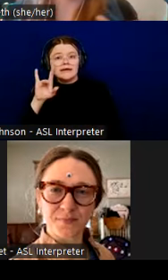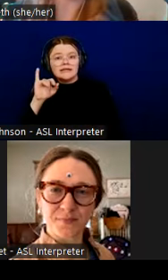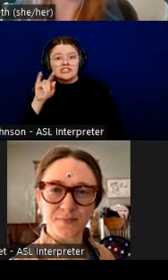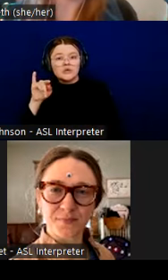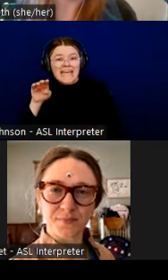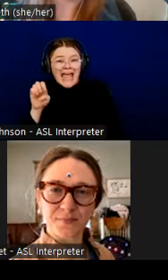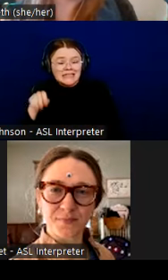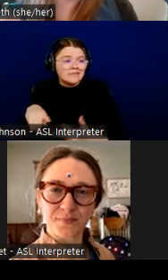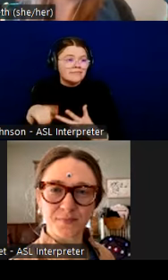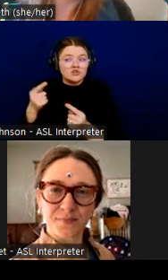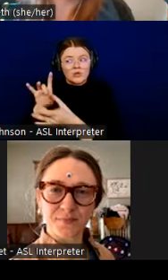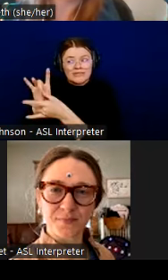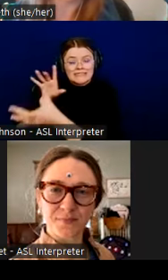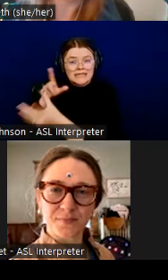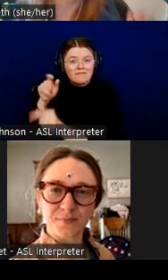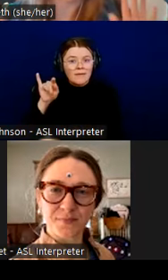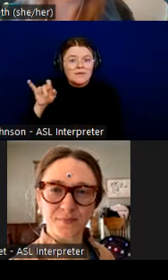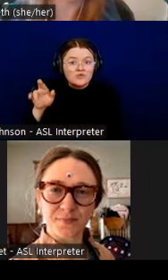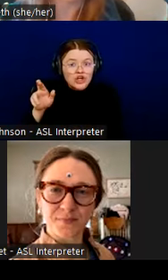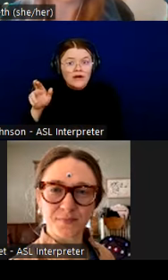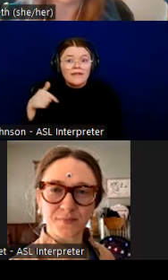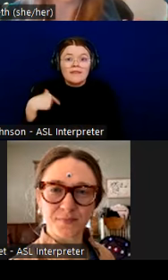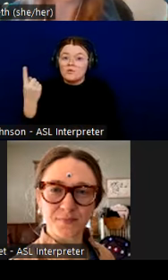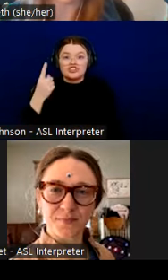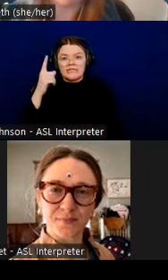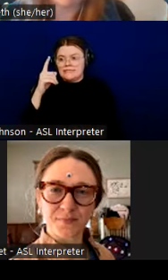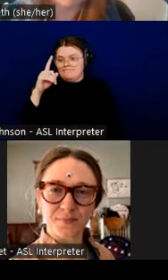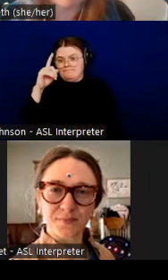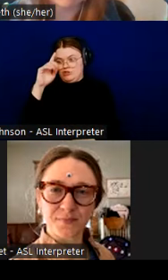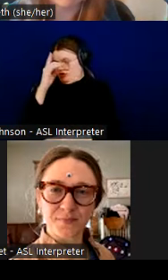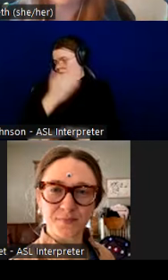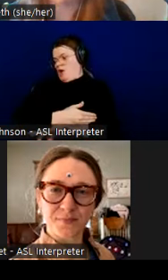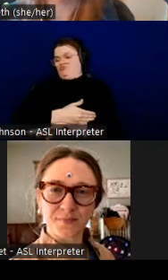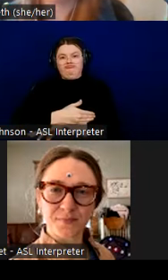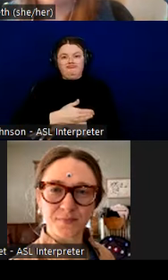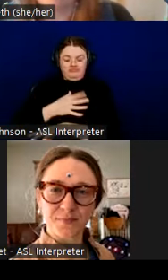down. They say things like, "Okay, fine, whatever you want, fine."